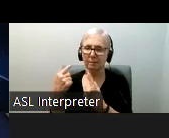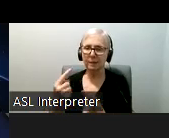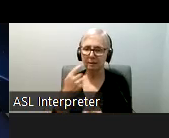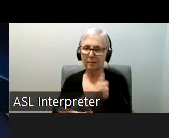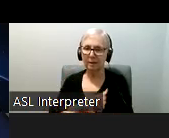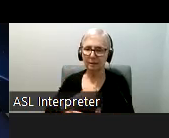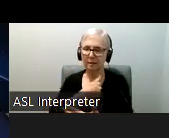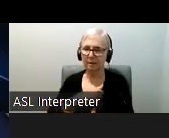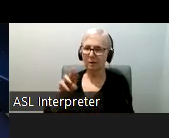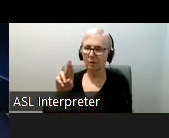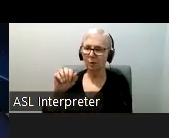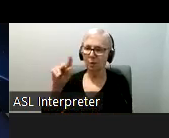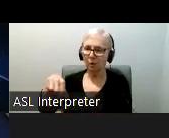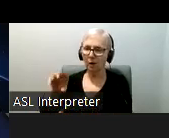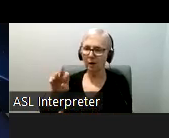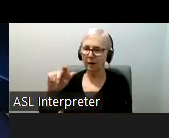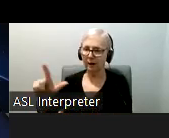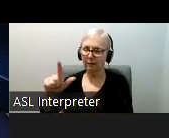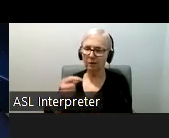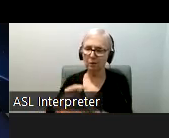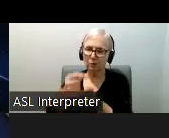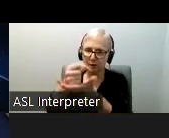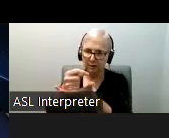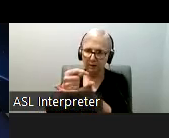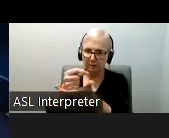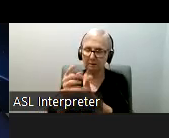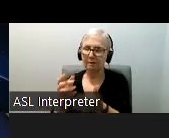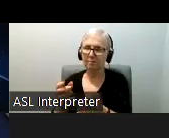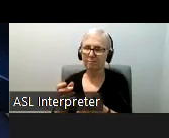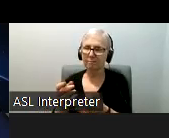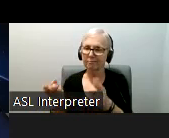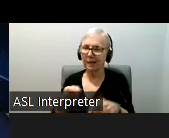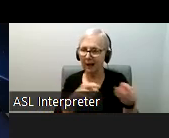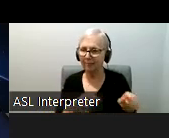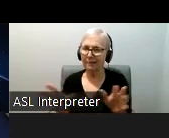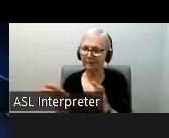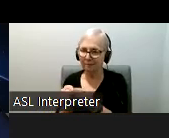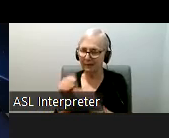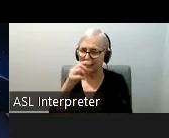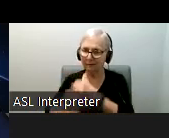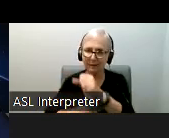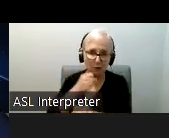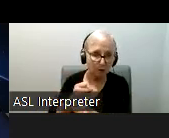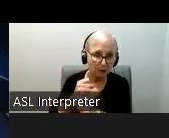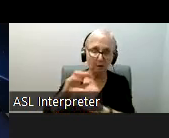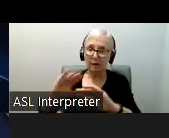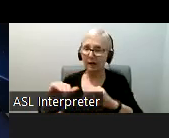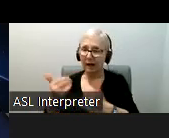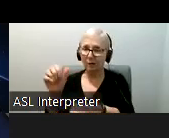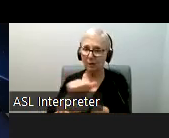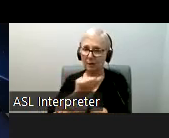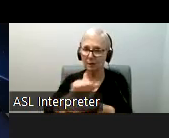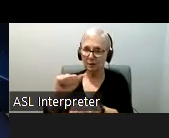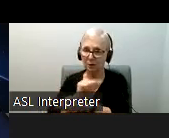to Raquel Garcia for the treatment that occurred in the meeting earlier this year? And how is this work going to